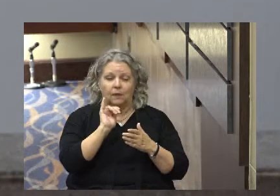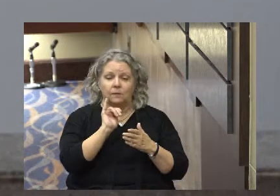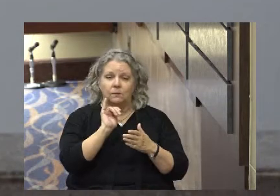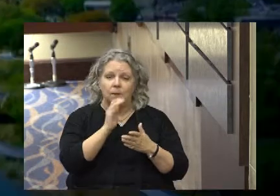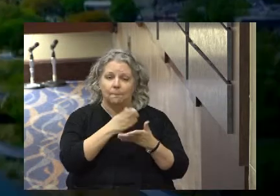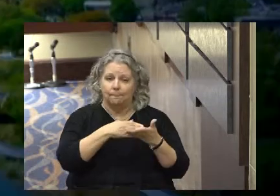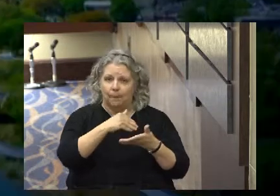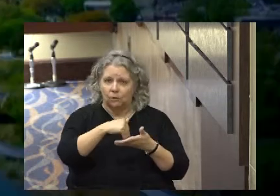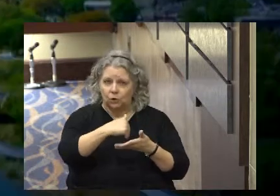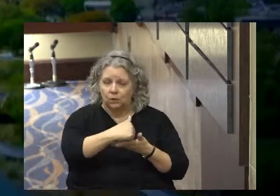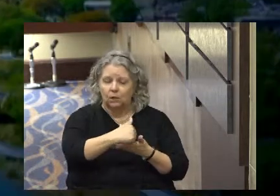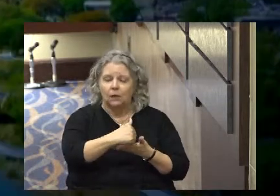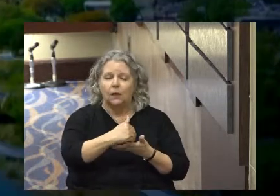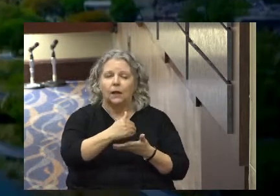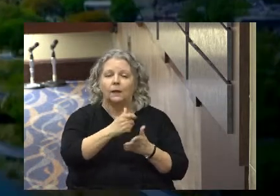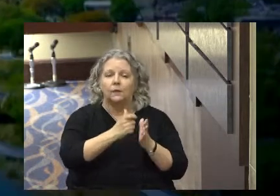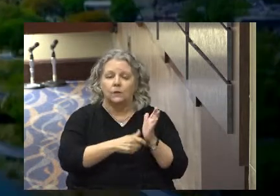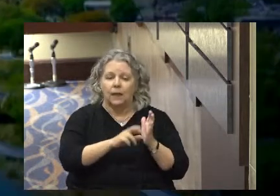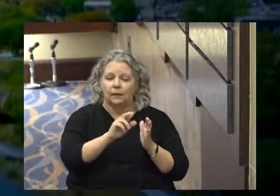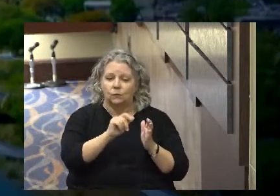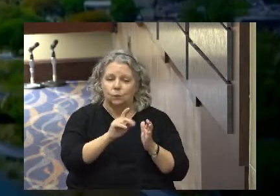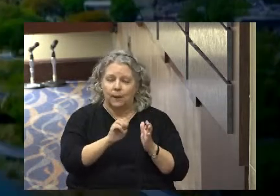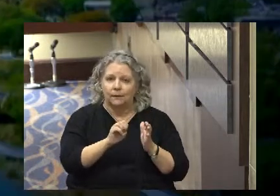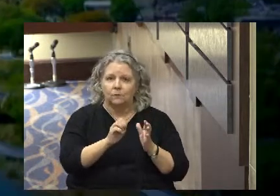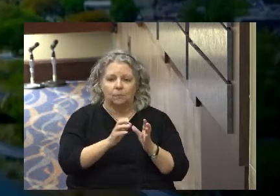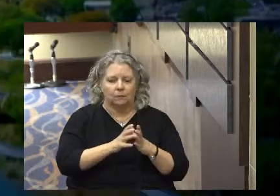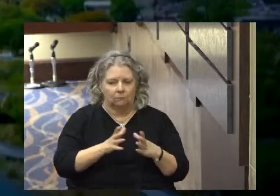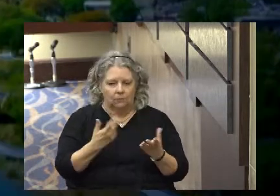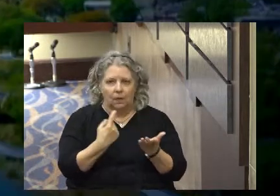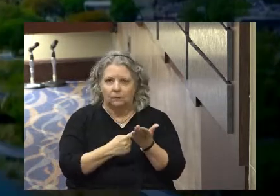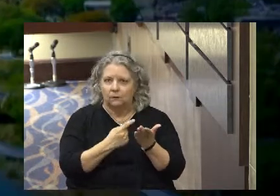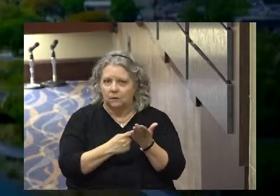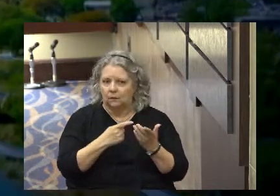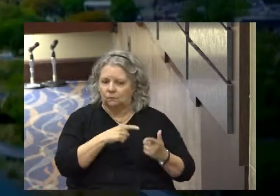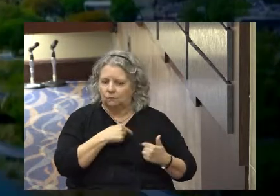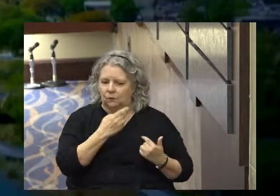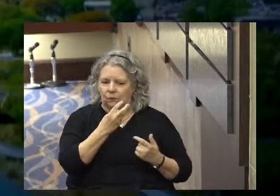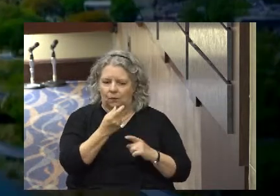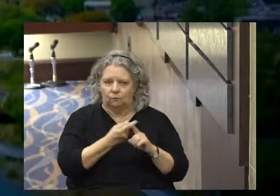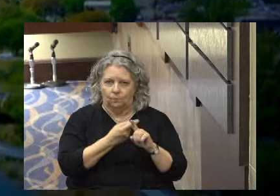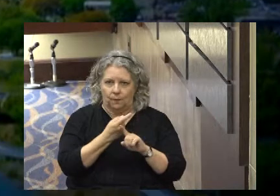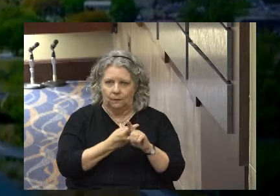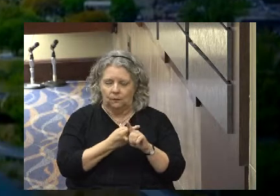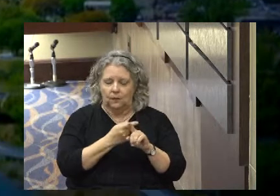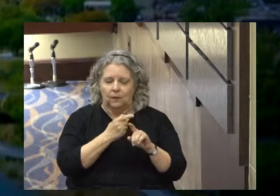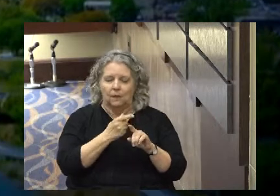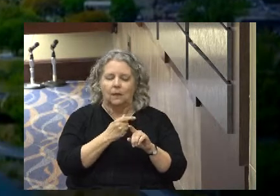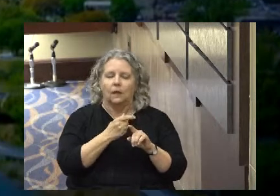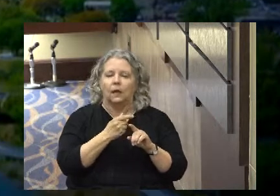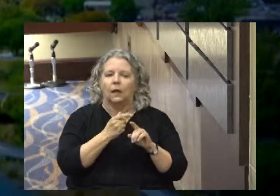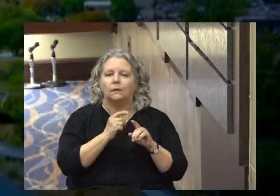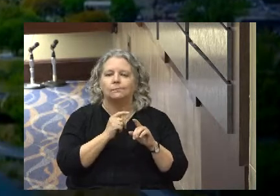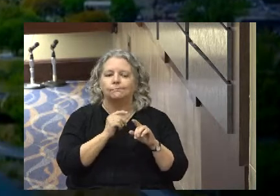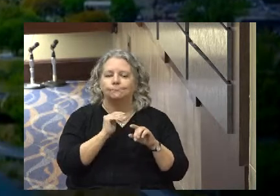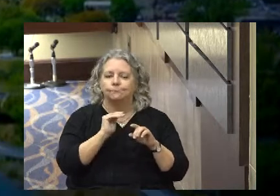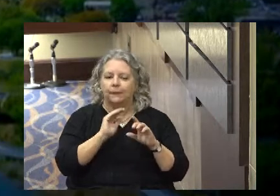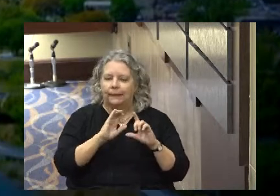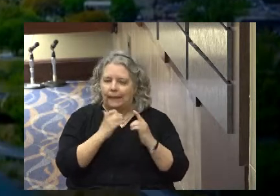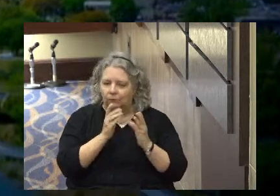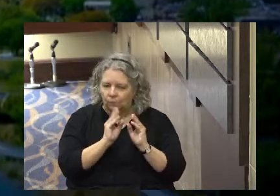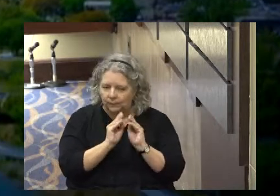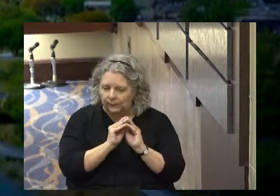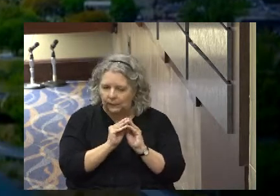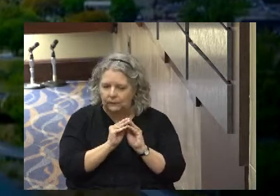rate has been widely discussed over the last several months at city council meetings, as well as budget and